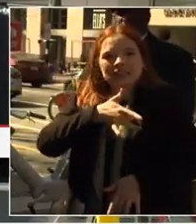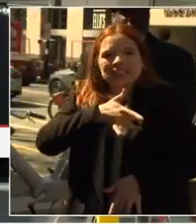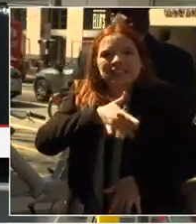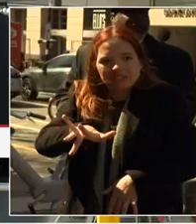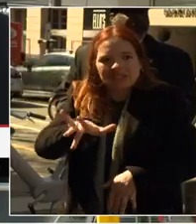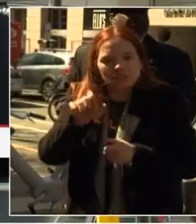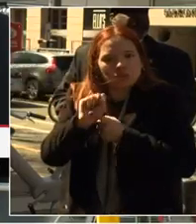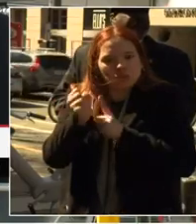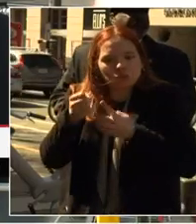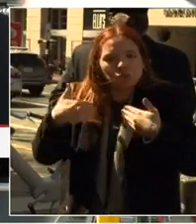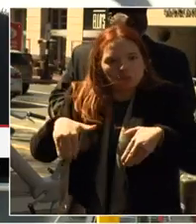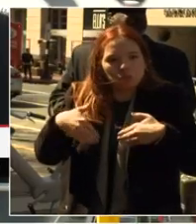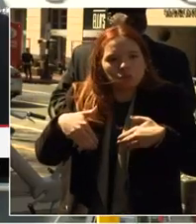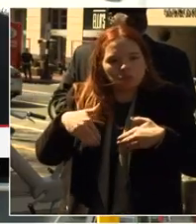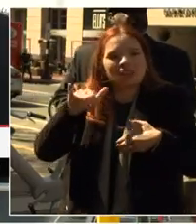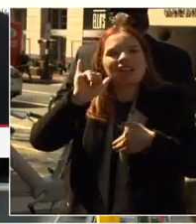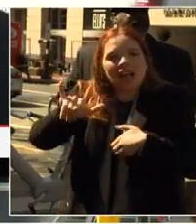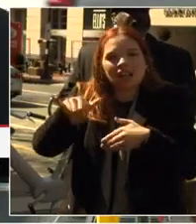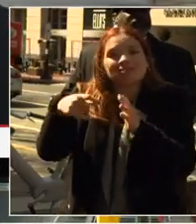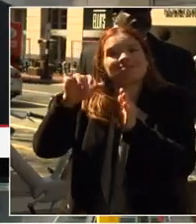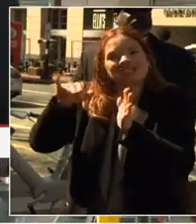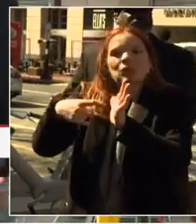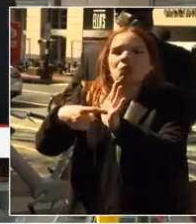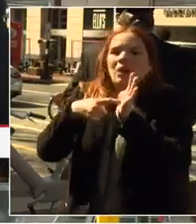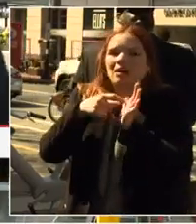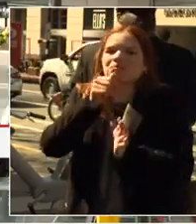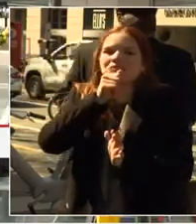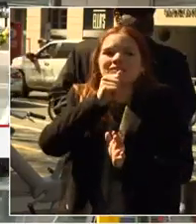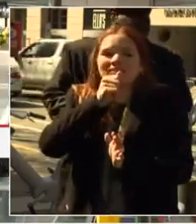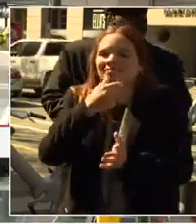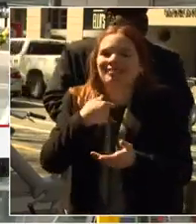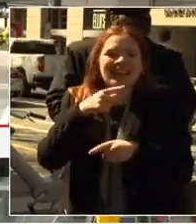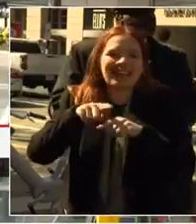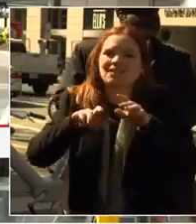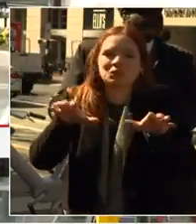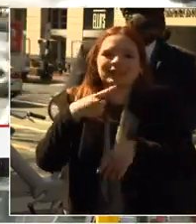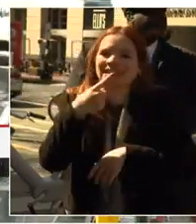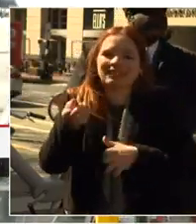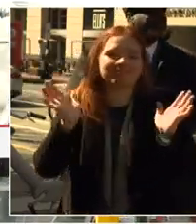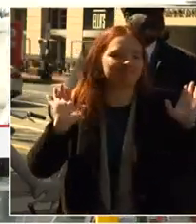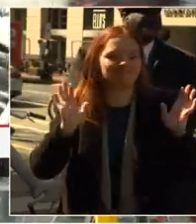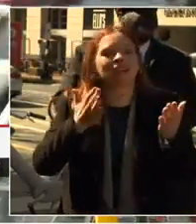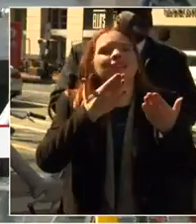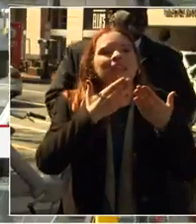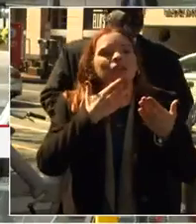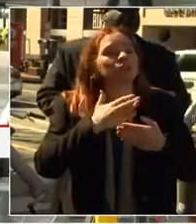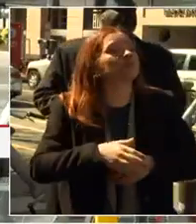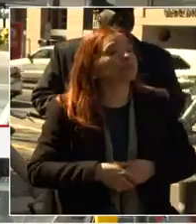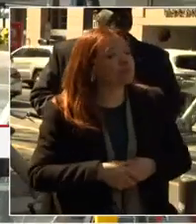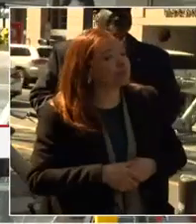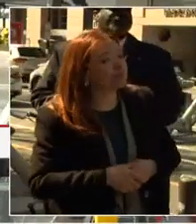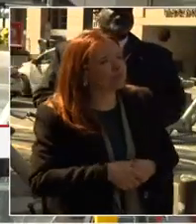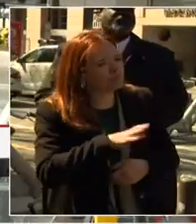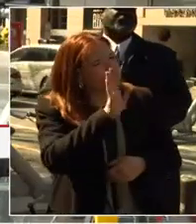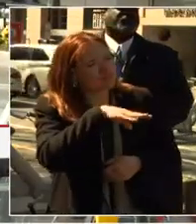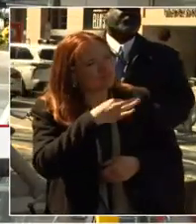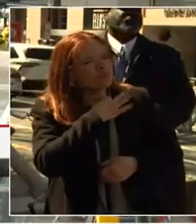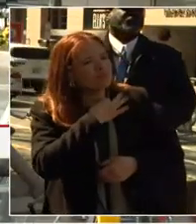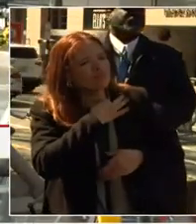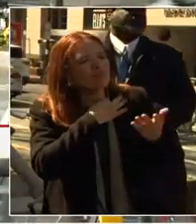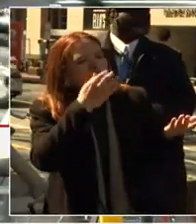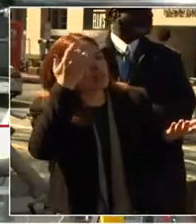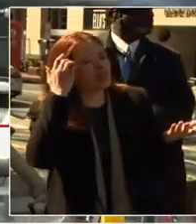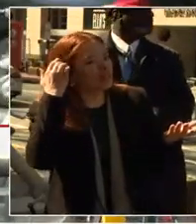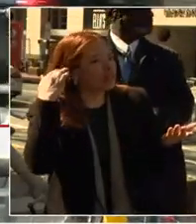need for privacy, that's all we can say. But thank you. report will not be made public regardless of the